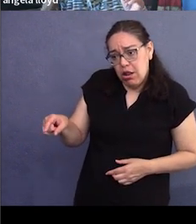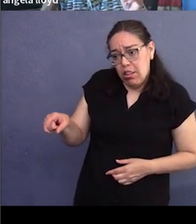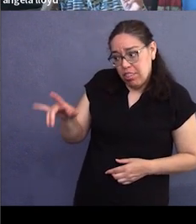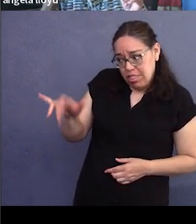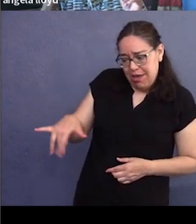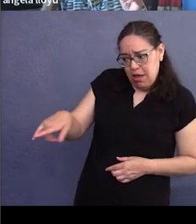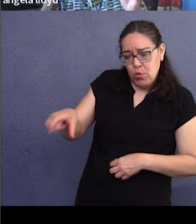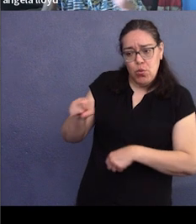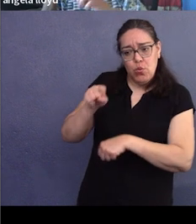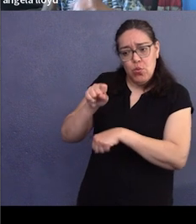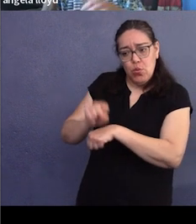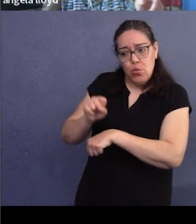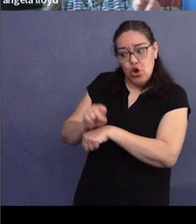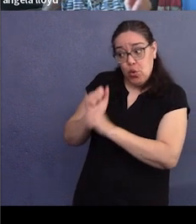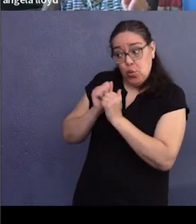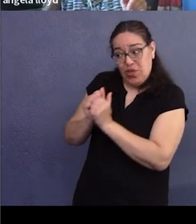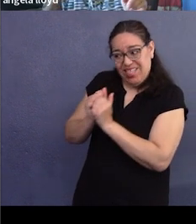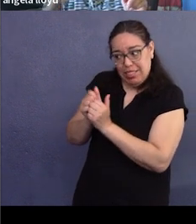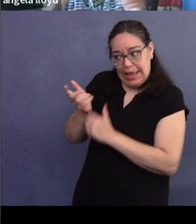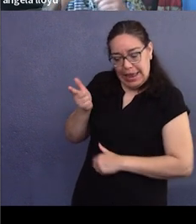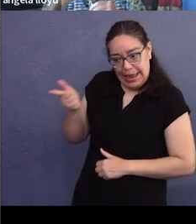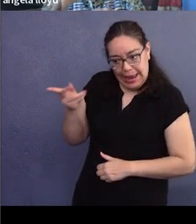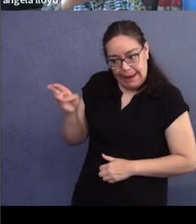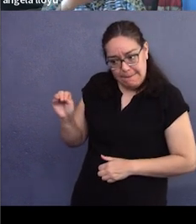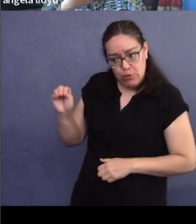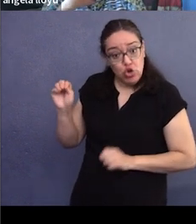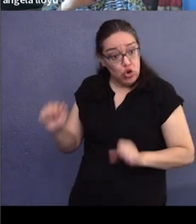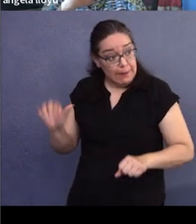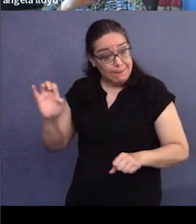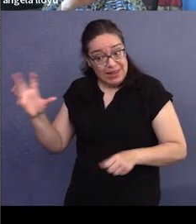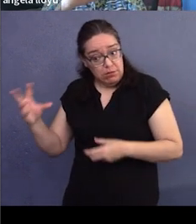work with him part of my project?